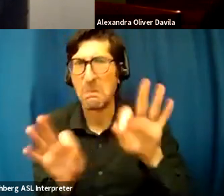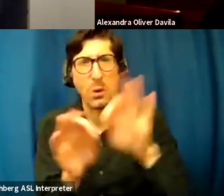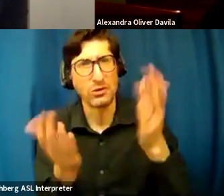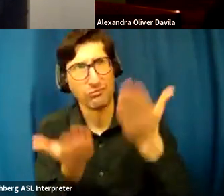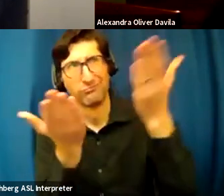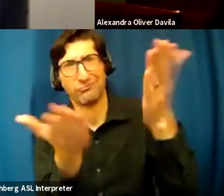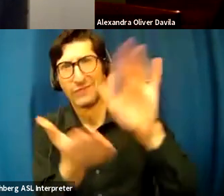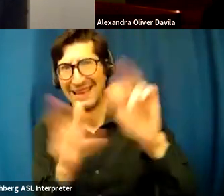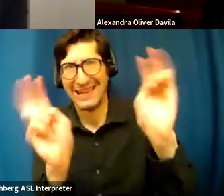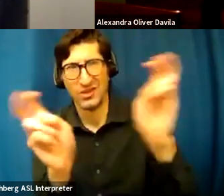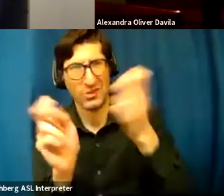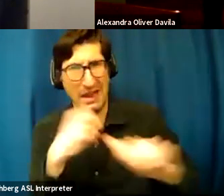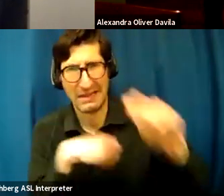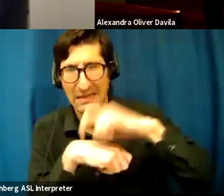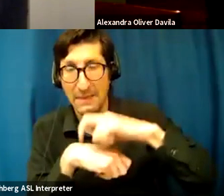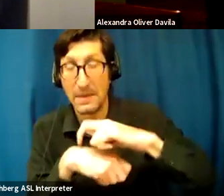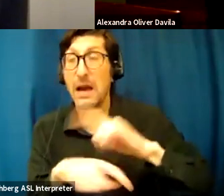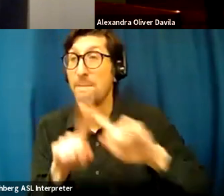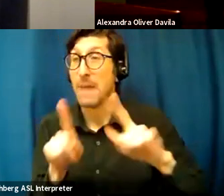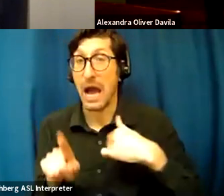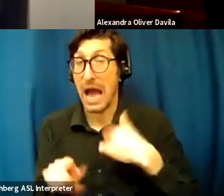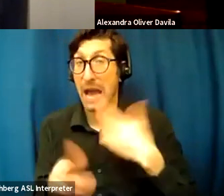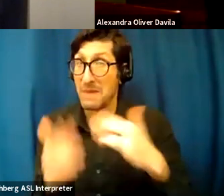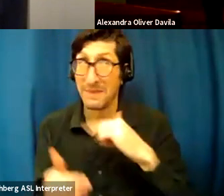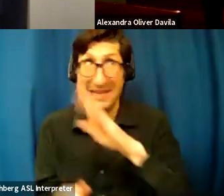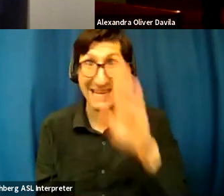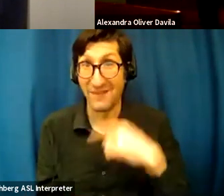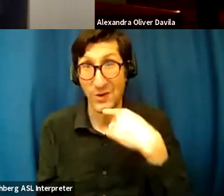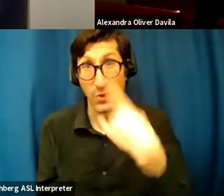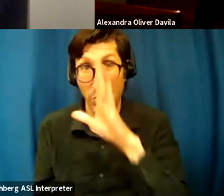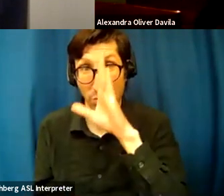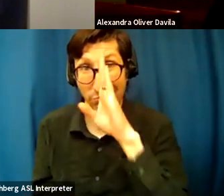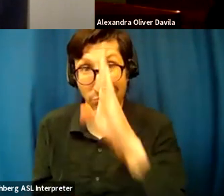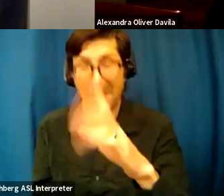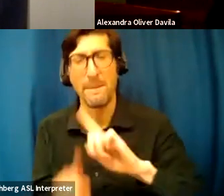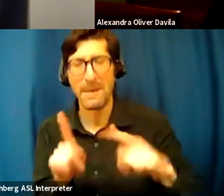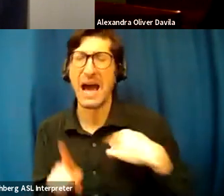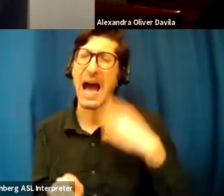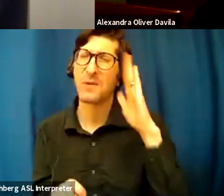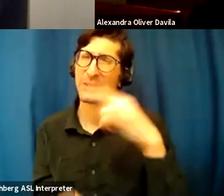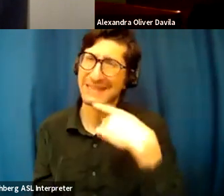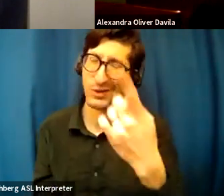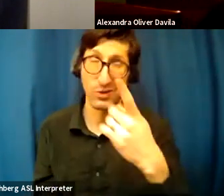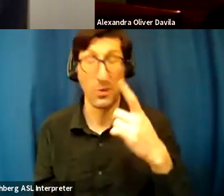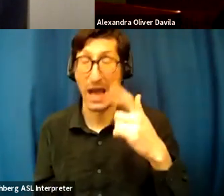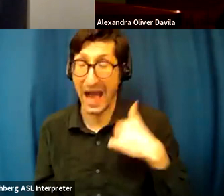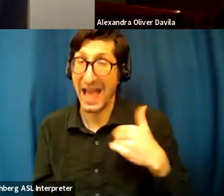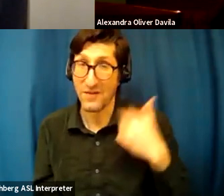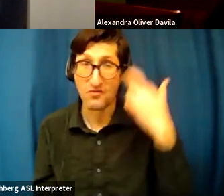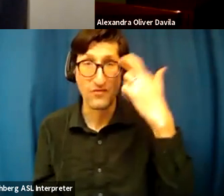know, I don't think I've ever said this aloud to you all, but to be quite blunt, there's a reason why I have not missed a single school committee